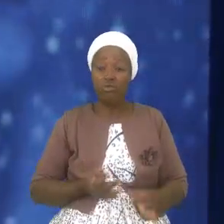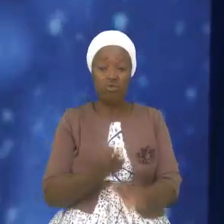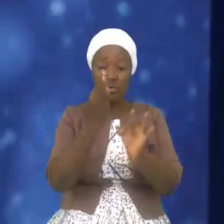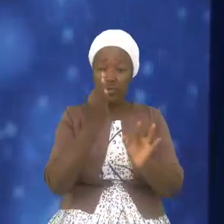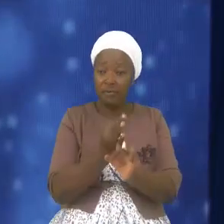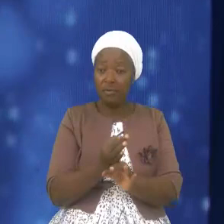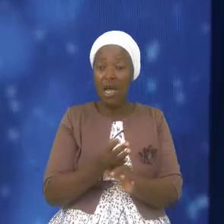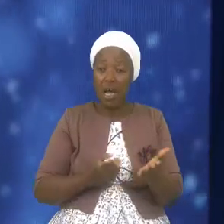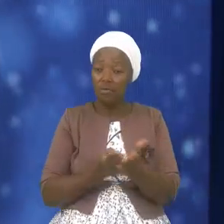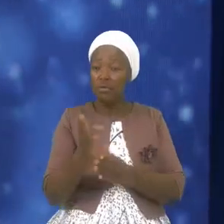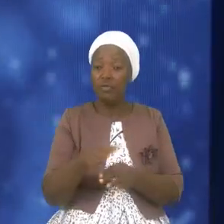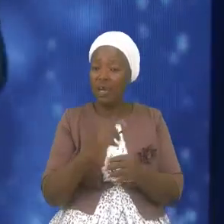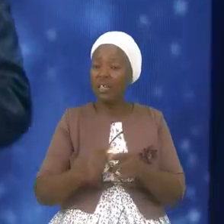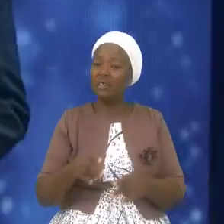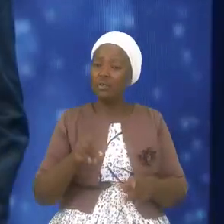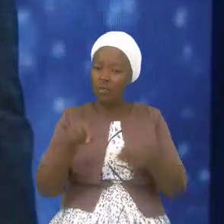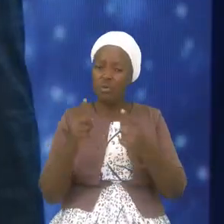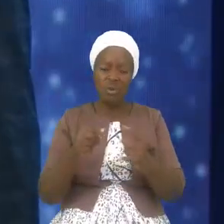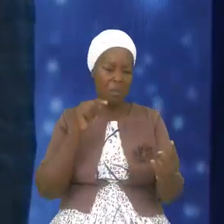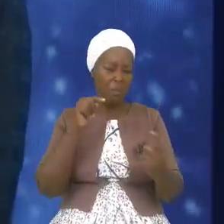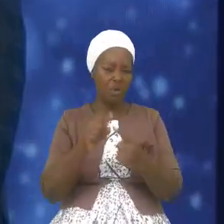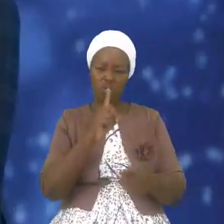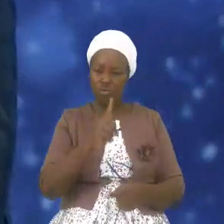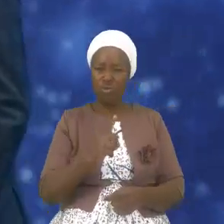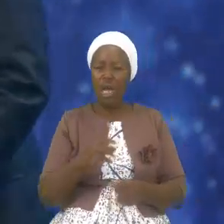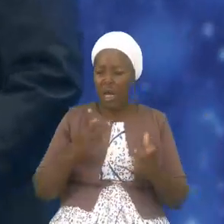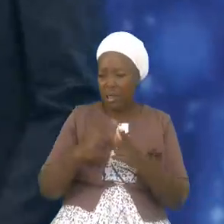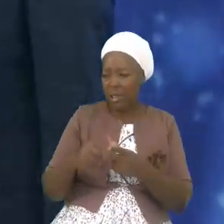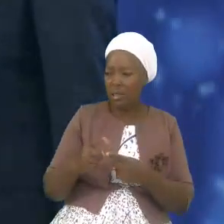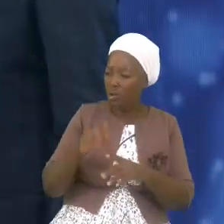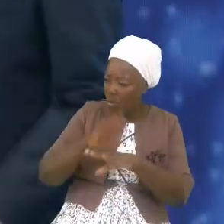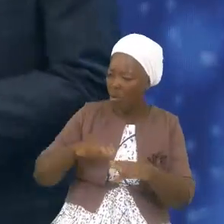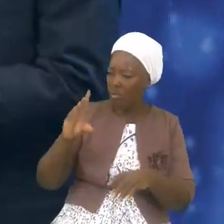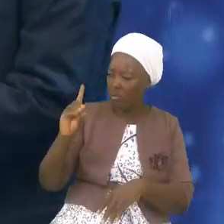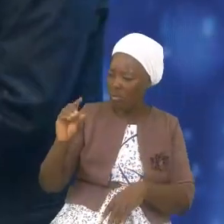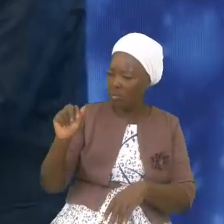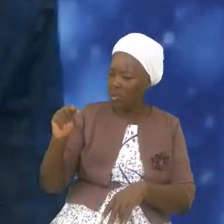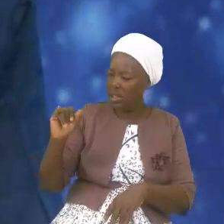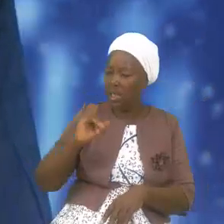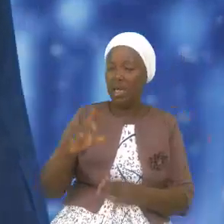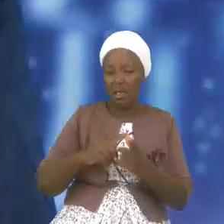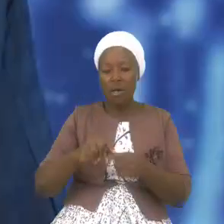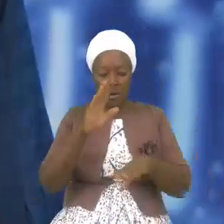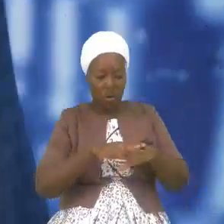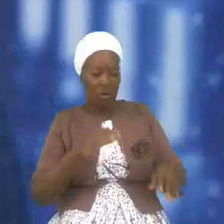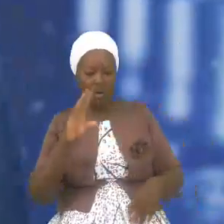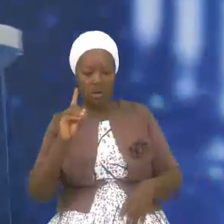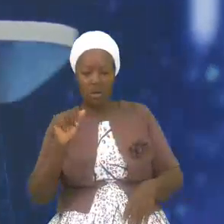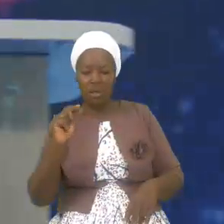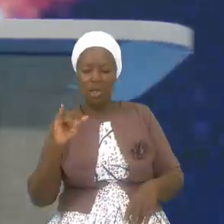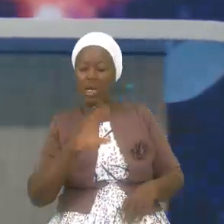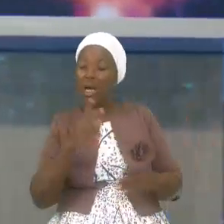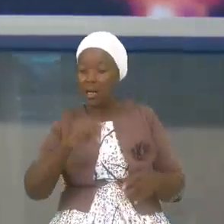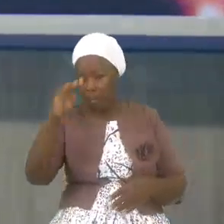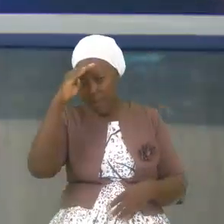then they called Daniel, and as they called Daniel, the man was still promising, I'll give